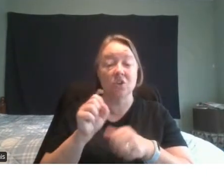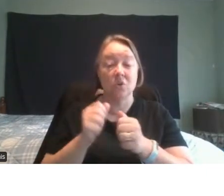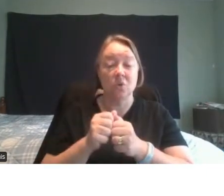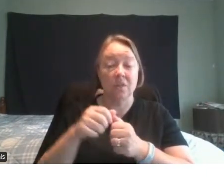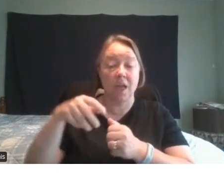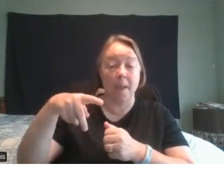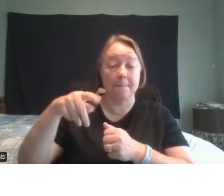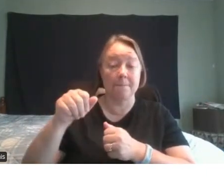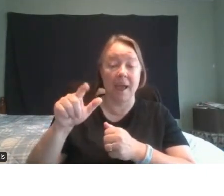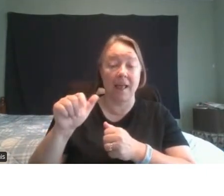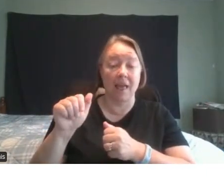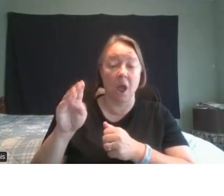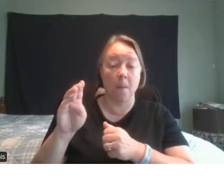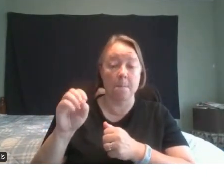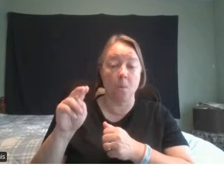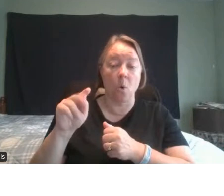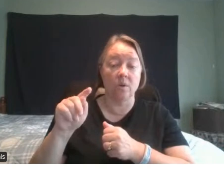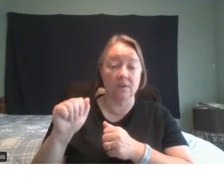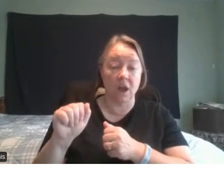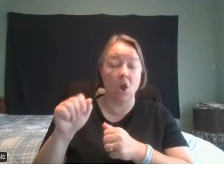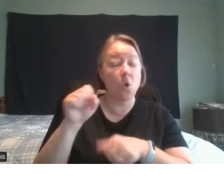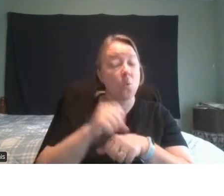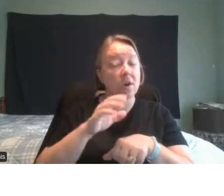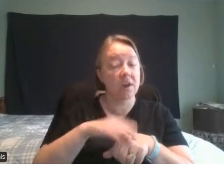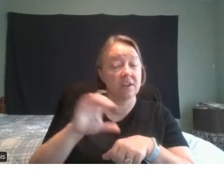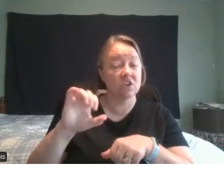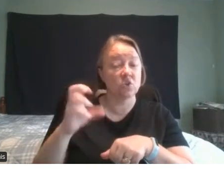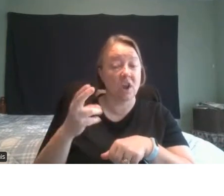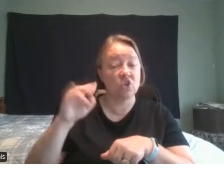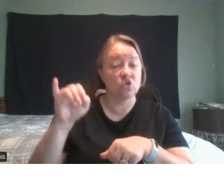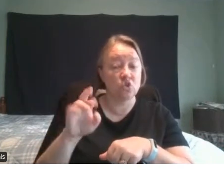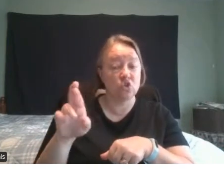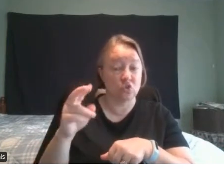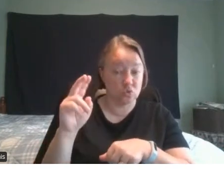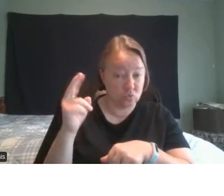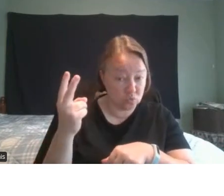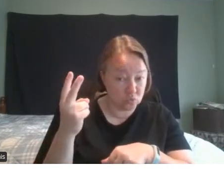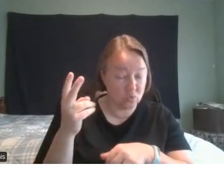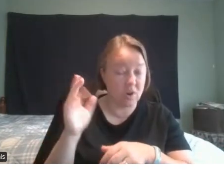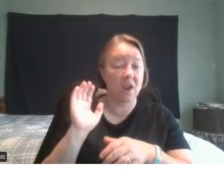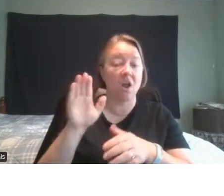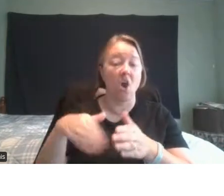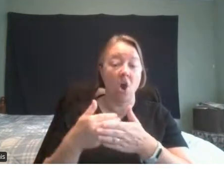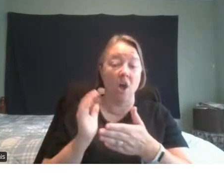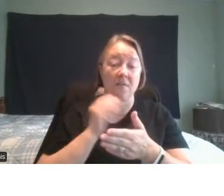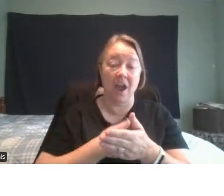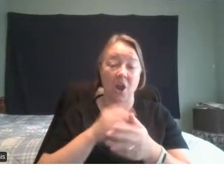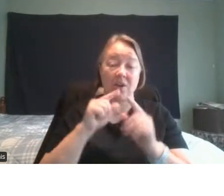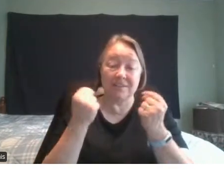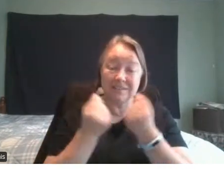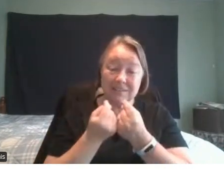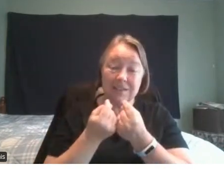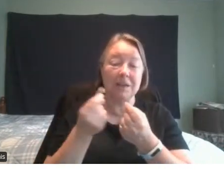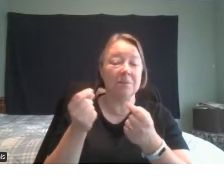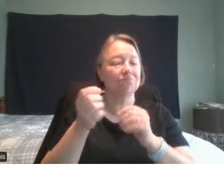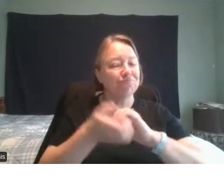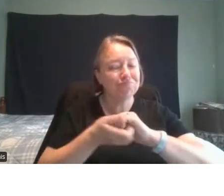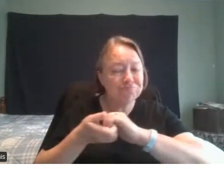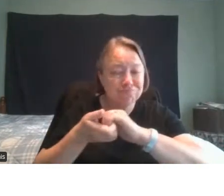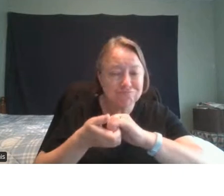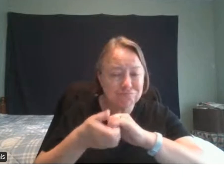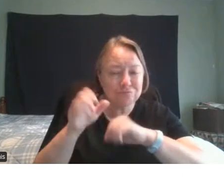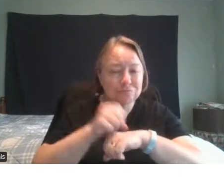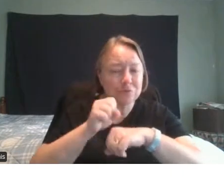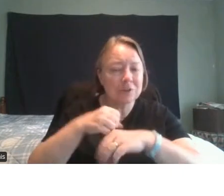Bonta, who actually worked on Scratch Junior too. And then our whole team has been working, again, collaborating every step of the